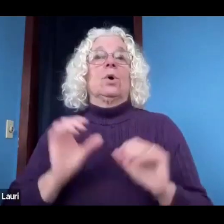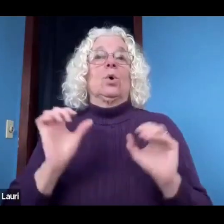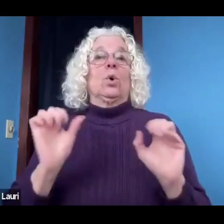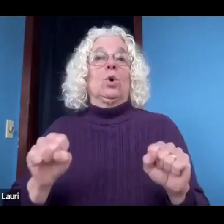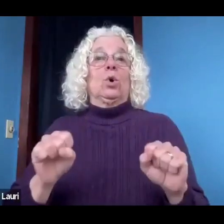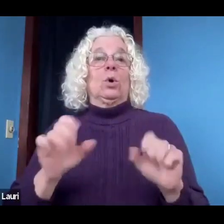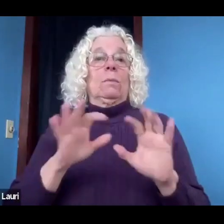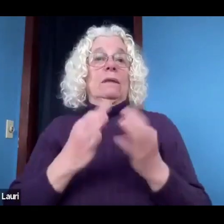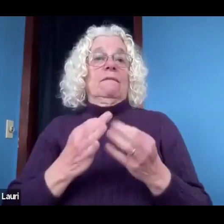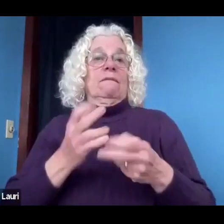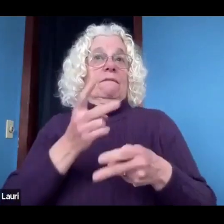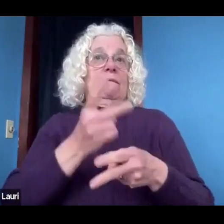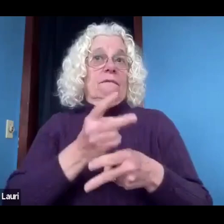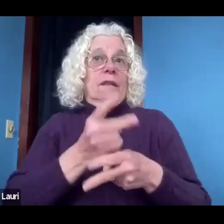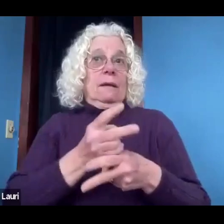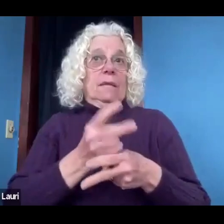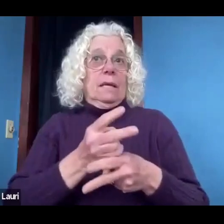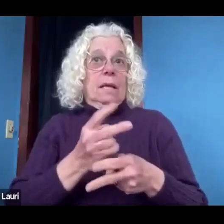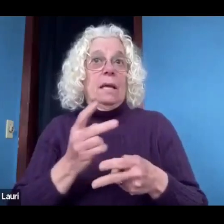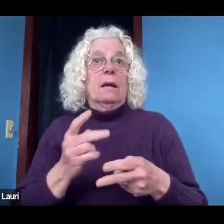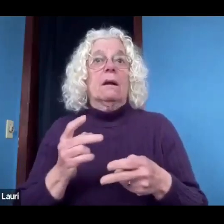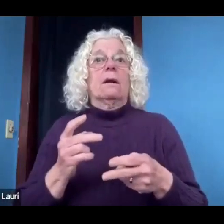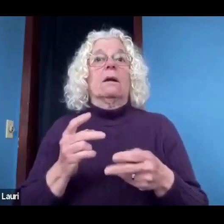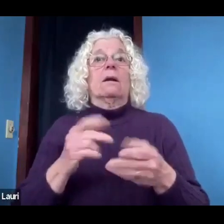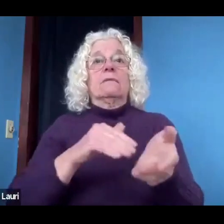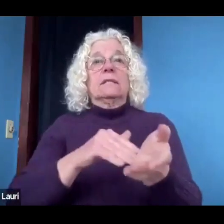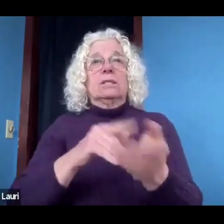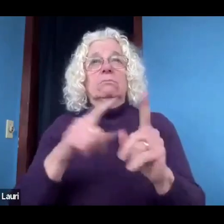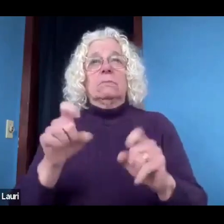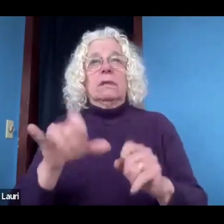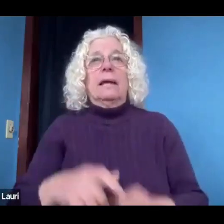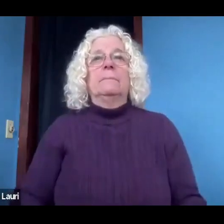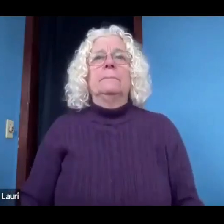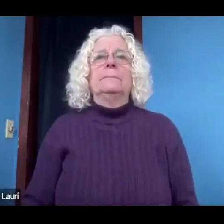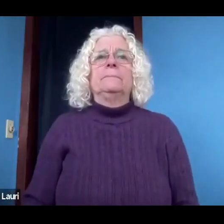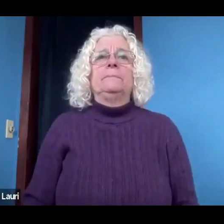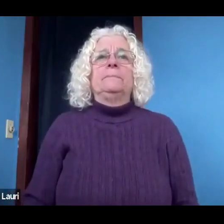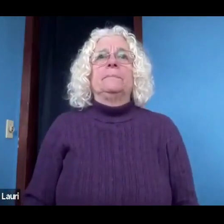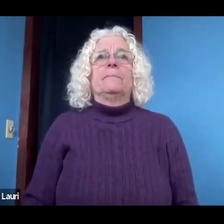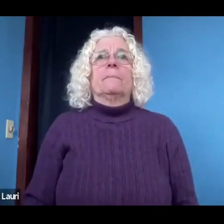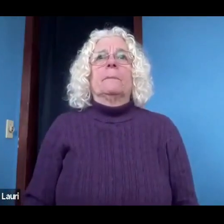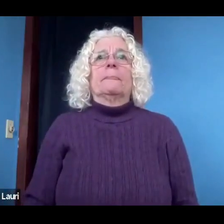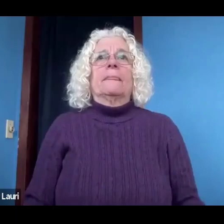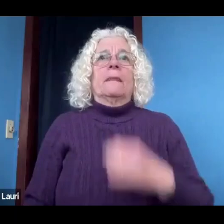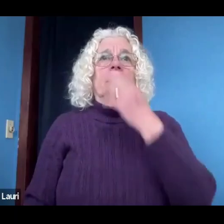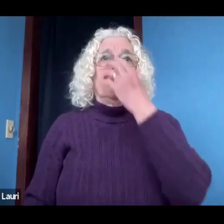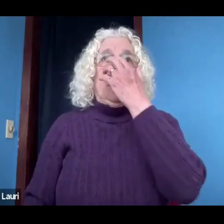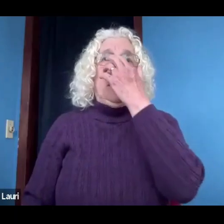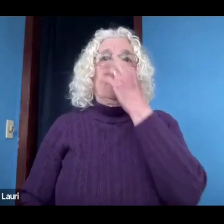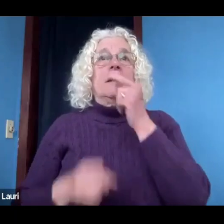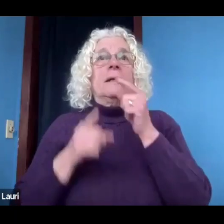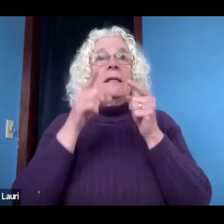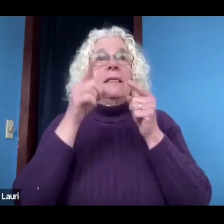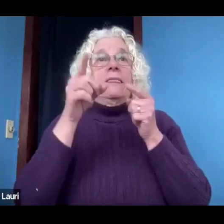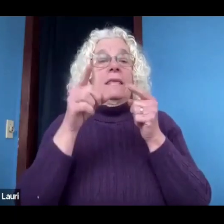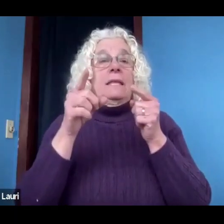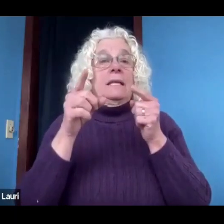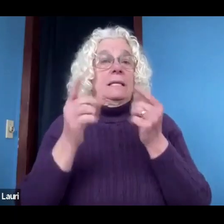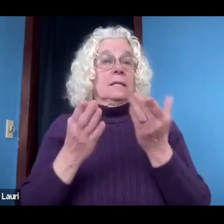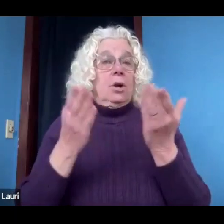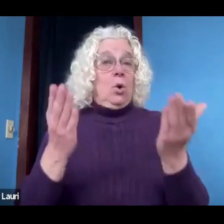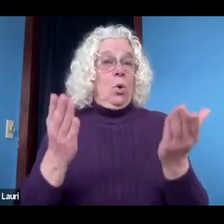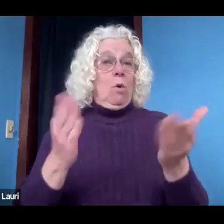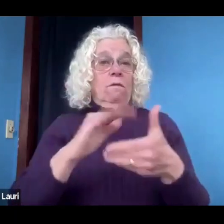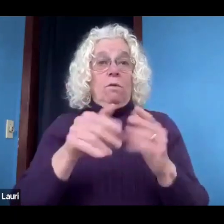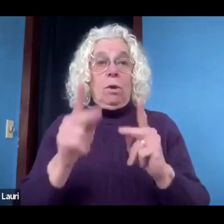family caregiver support. Just to get a little bit further into that Title IIIB, those supportive services, those are available to anyone over the